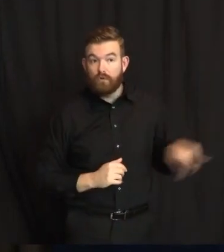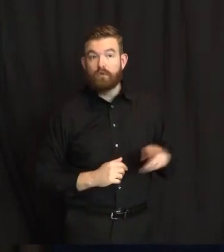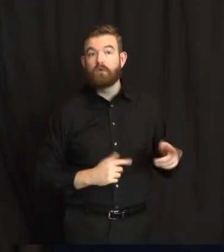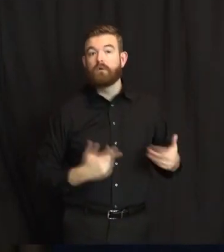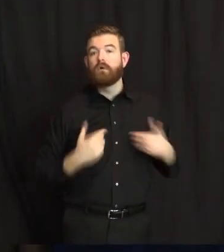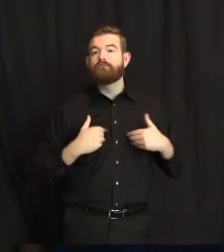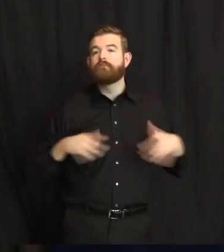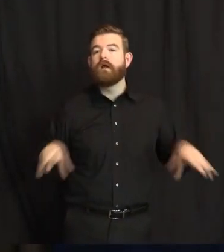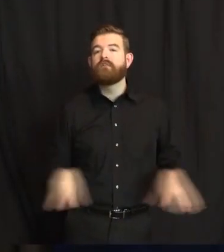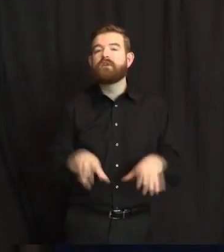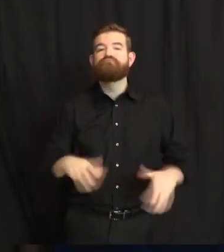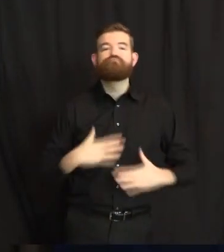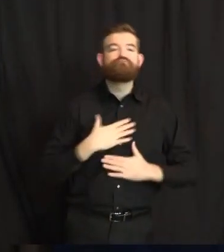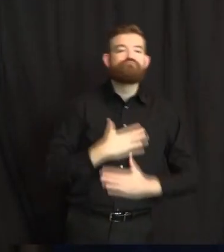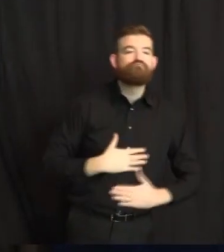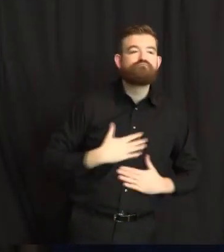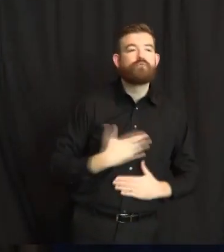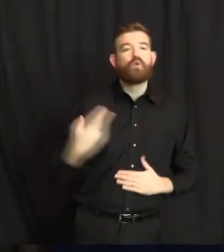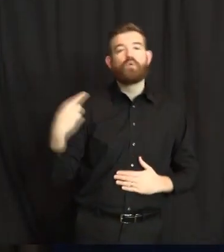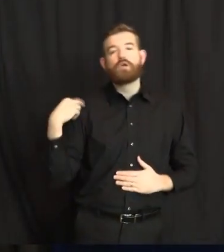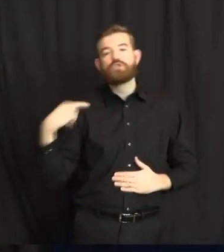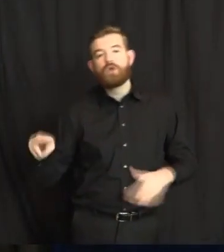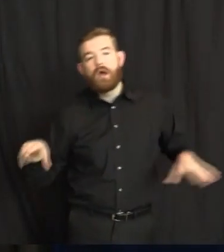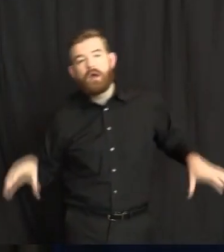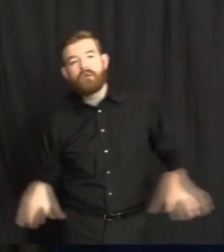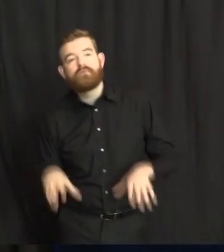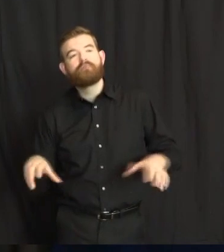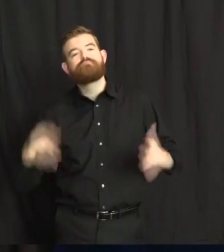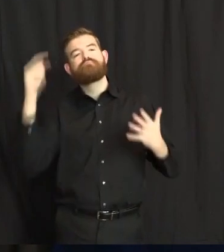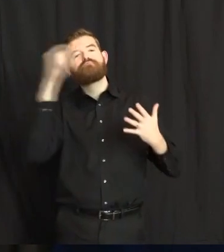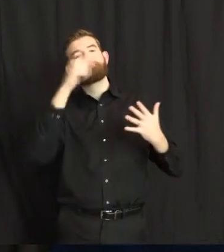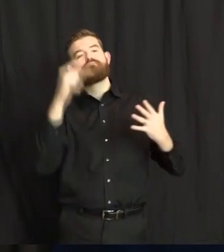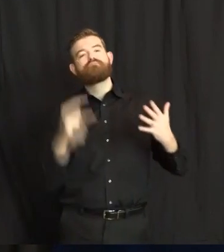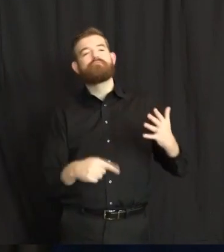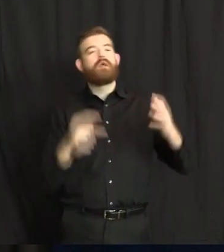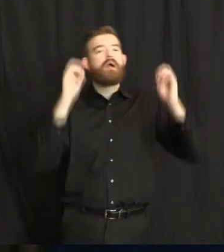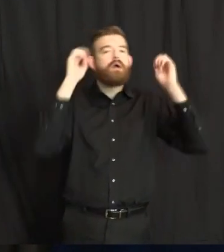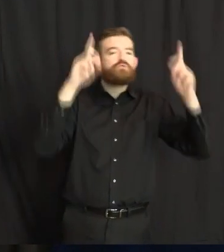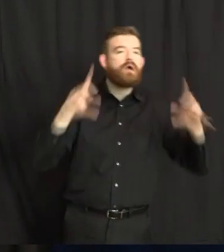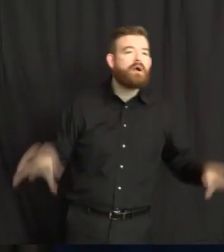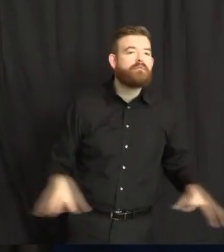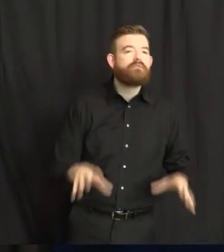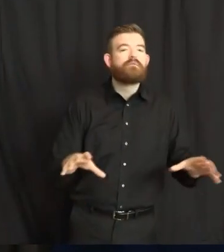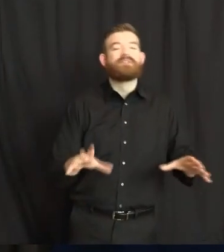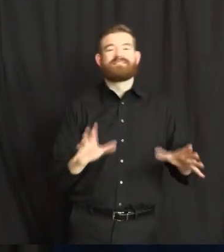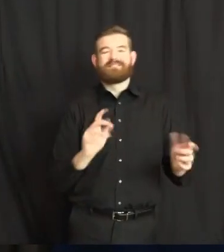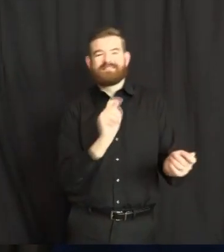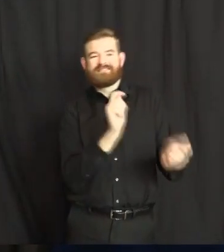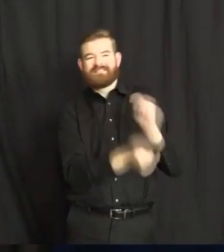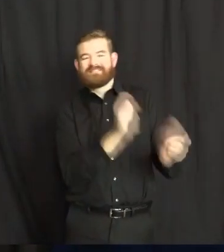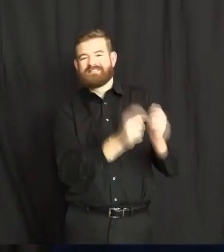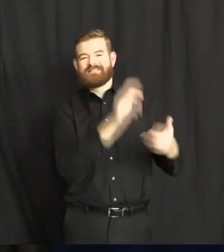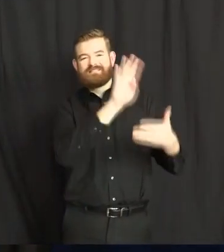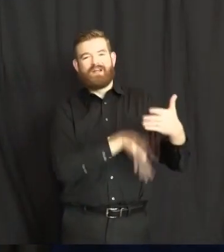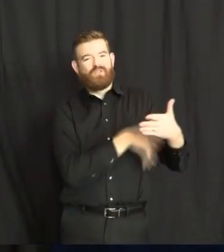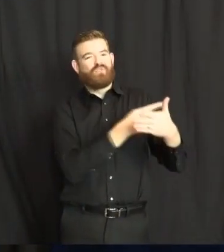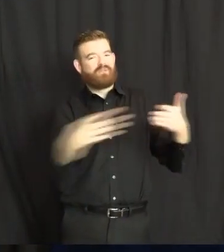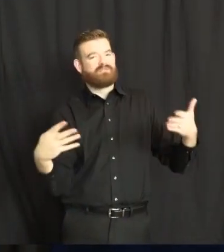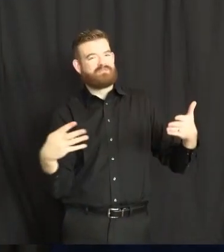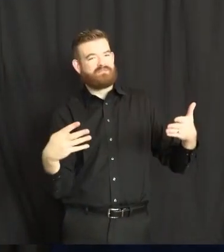gatherings, educations have been modified. And when it comes to dining, because again, following the guidance from